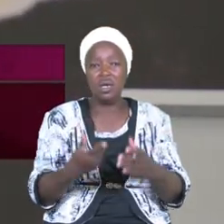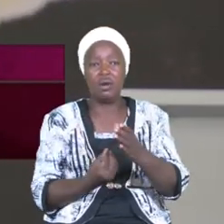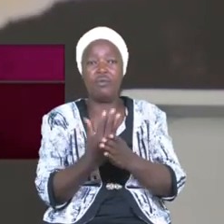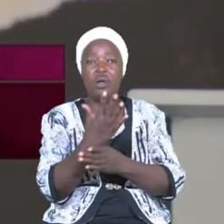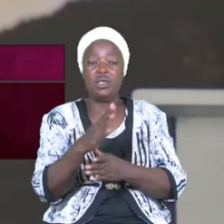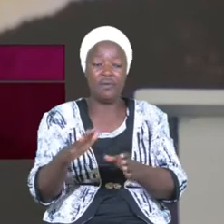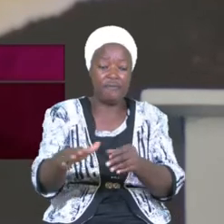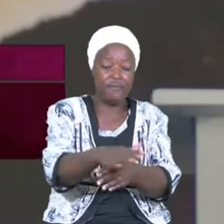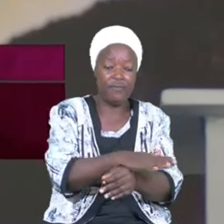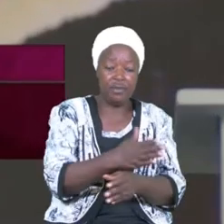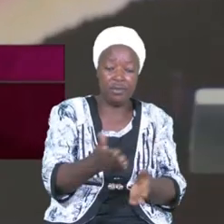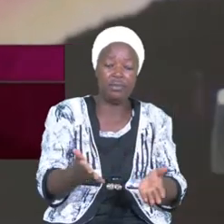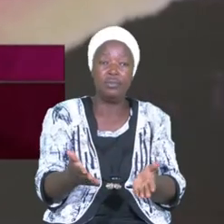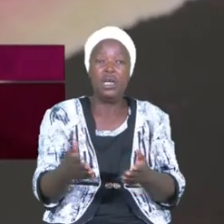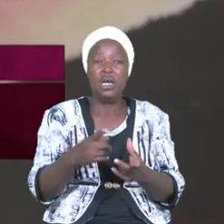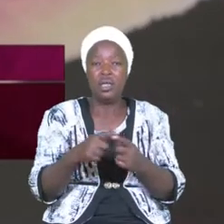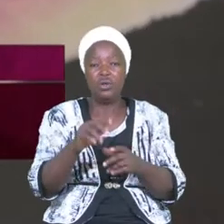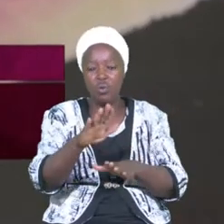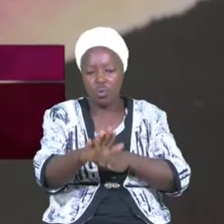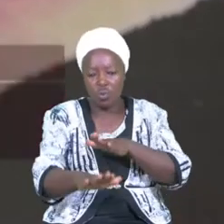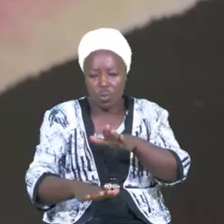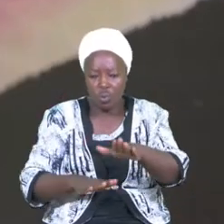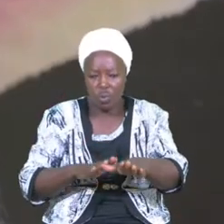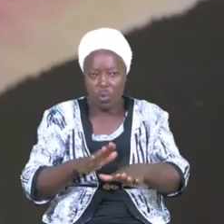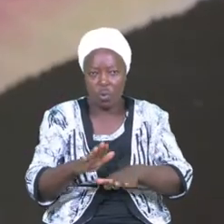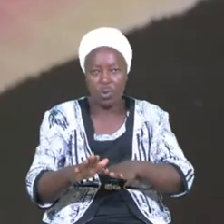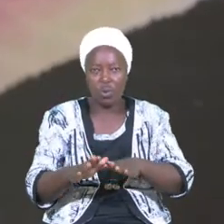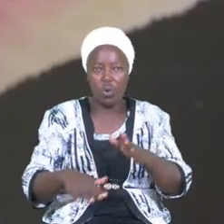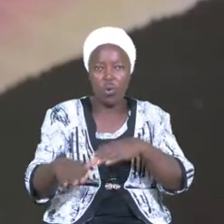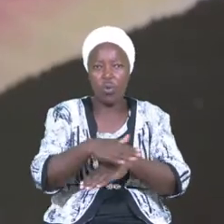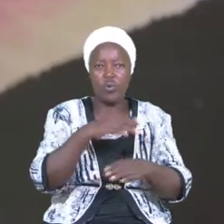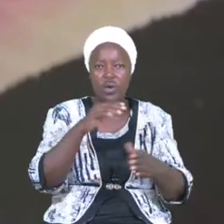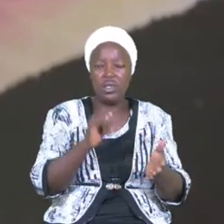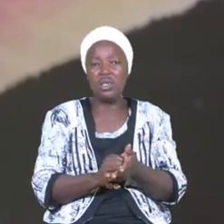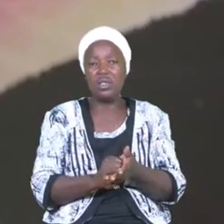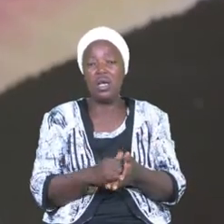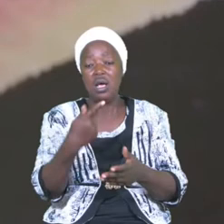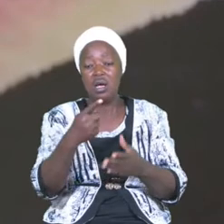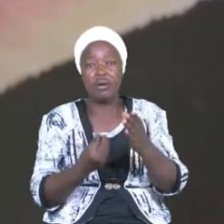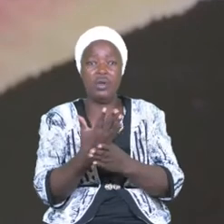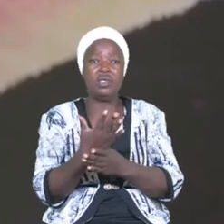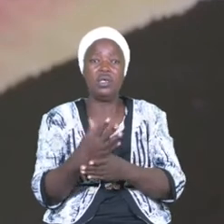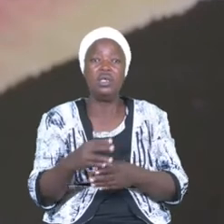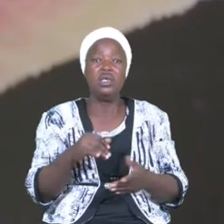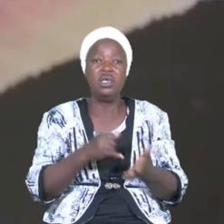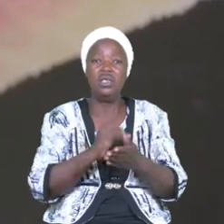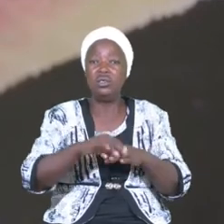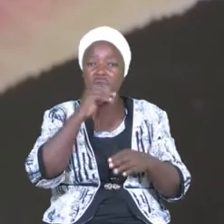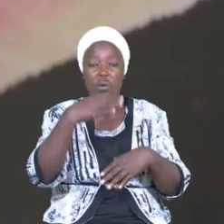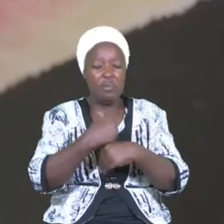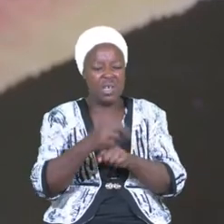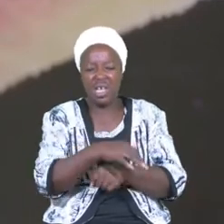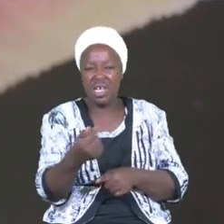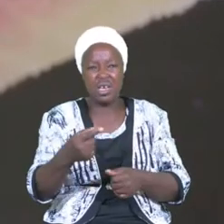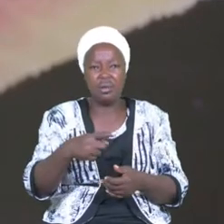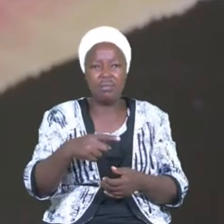you walk over that grass field, it doesn't make any mark on the path